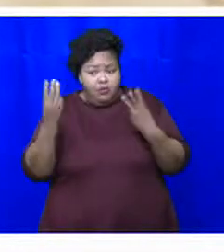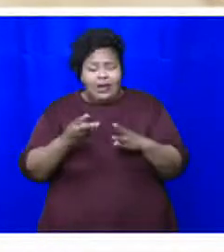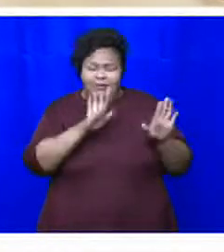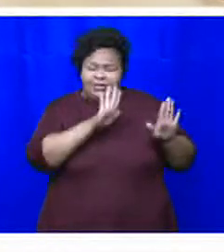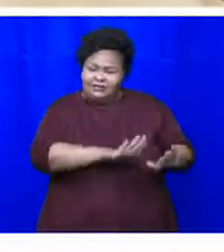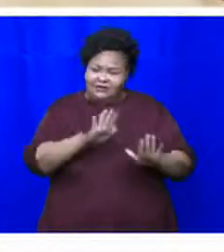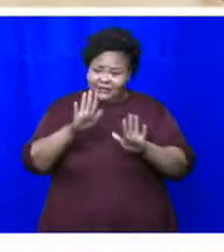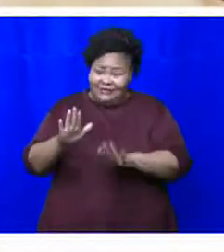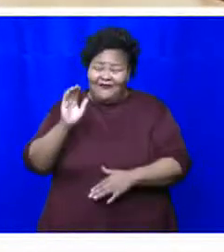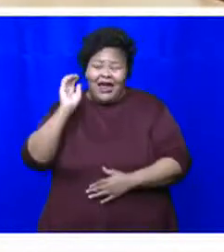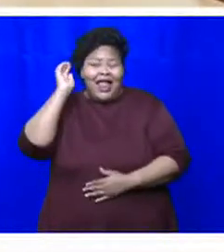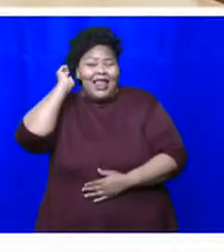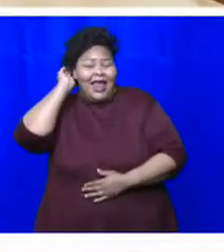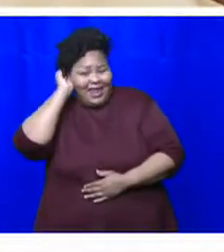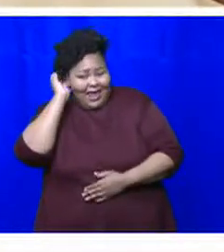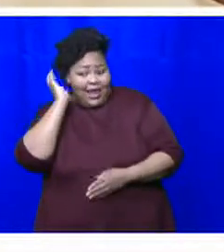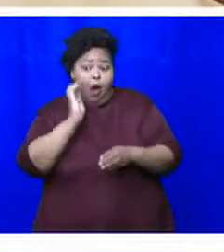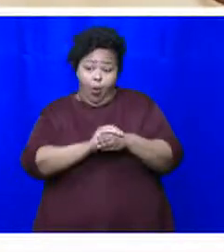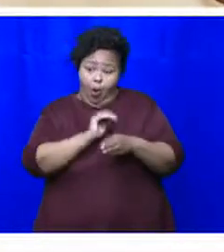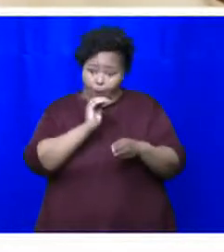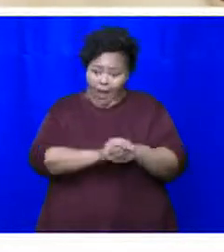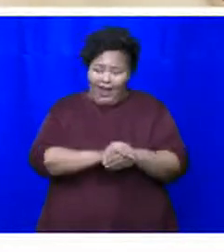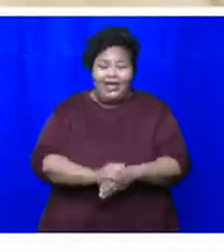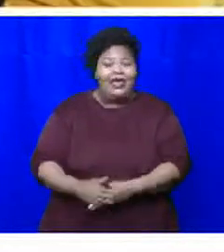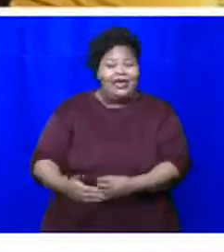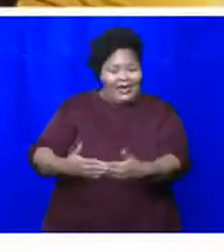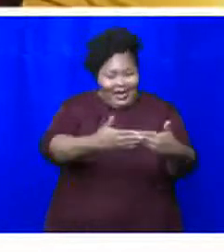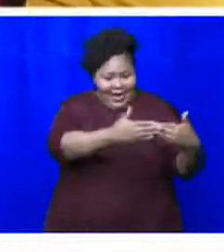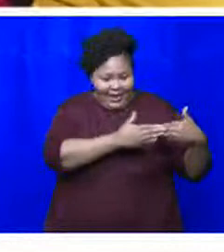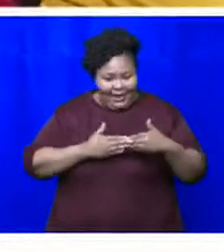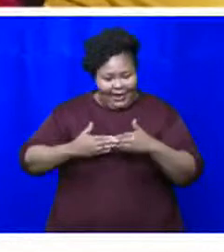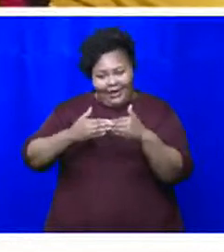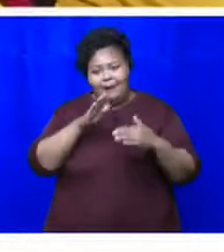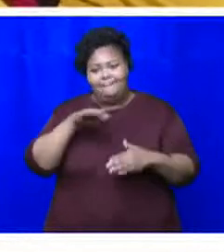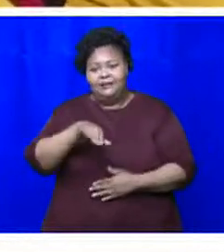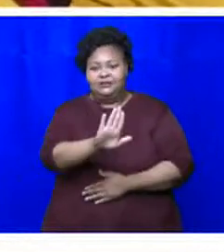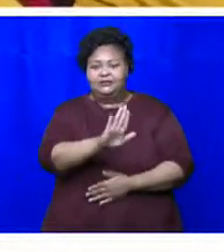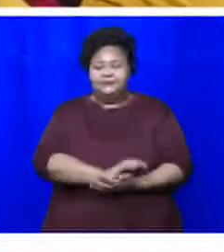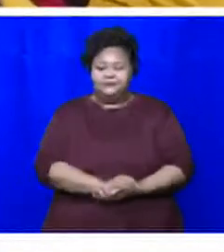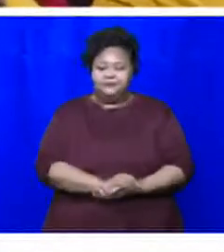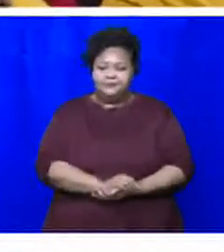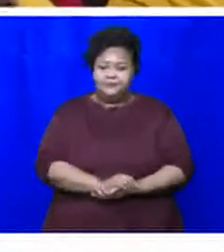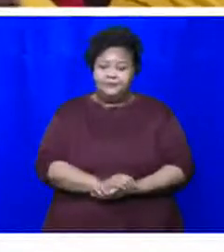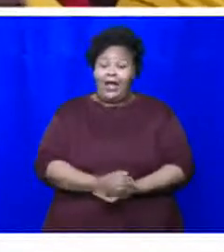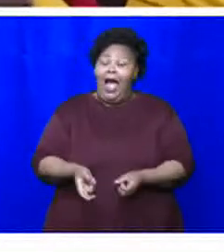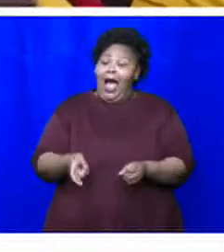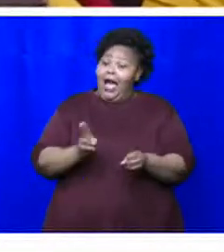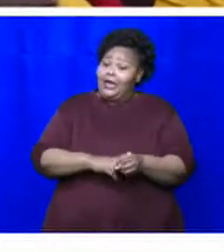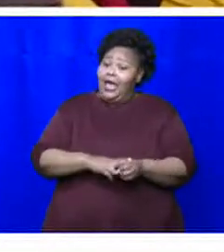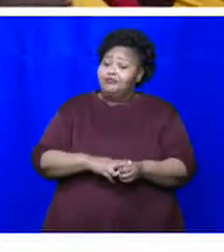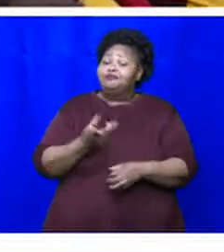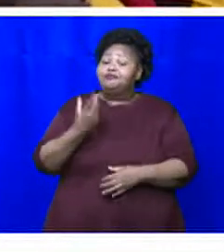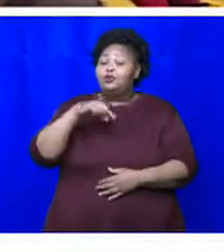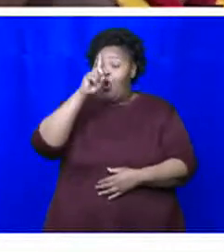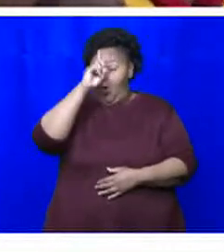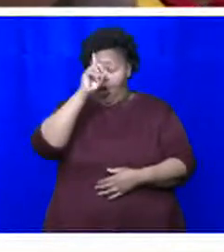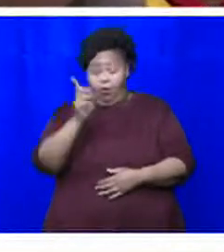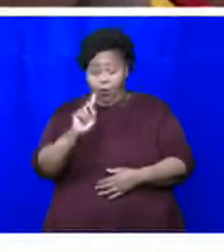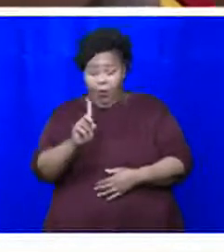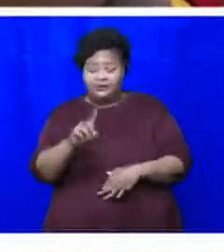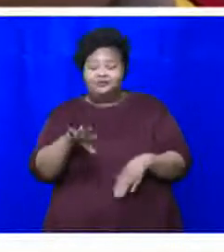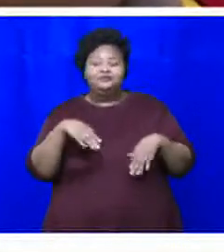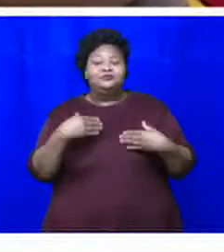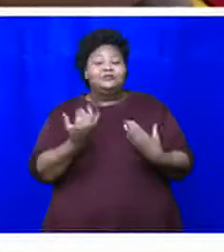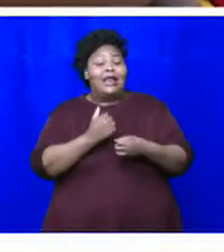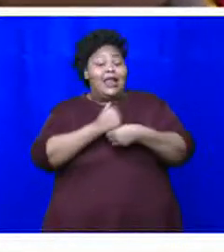heartbroken process, the sick and their caregivers. We are also hopeful that this day will